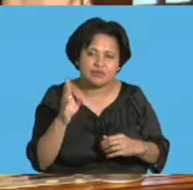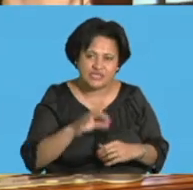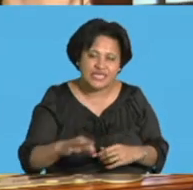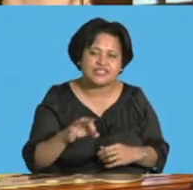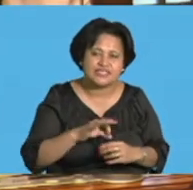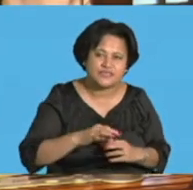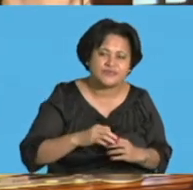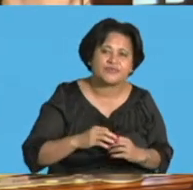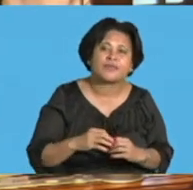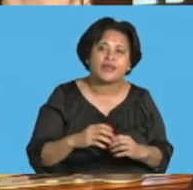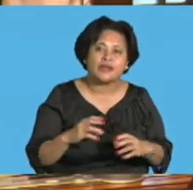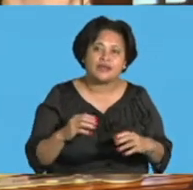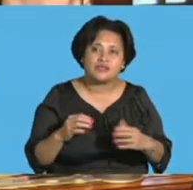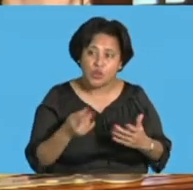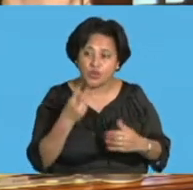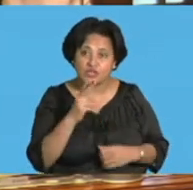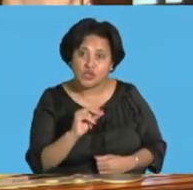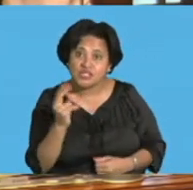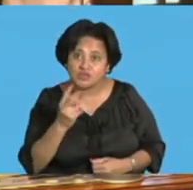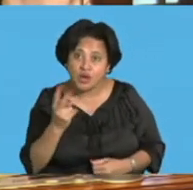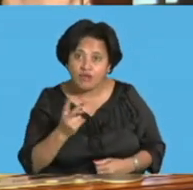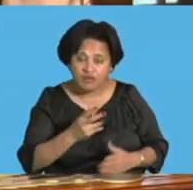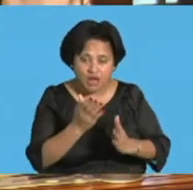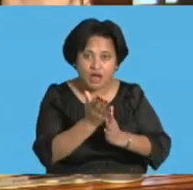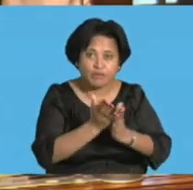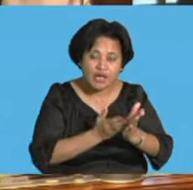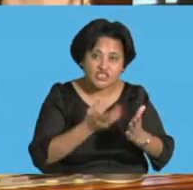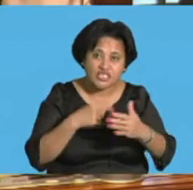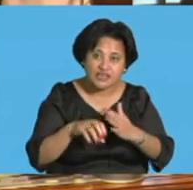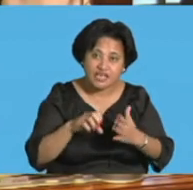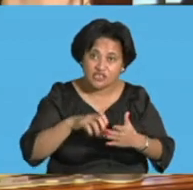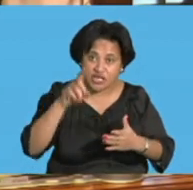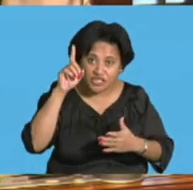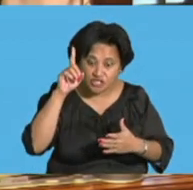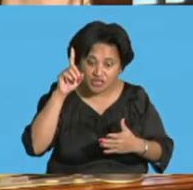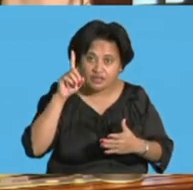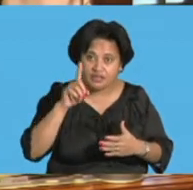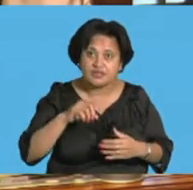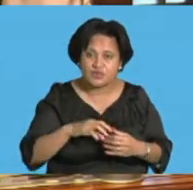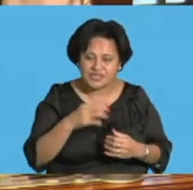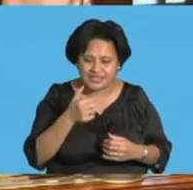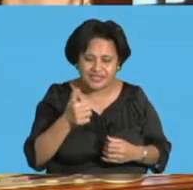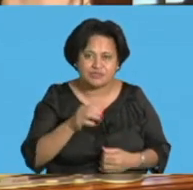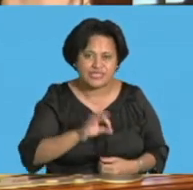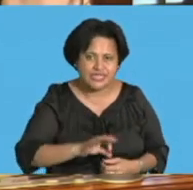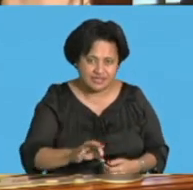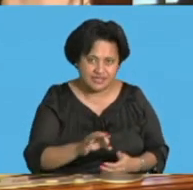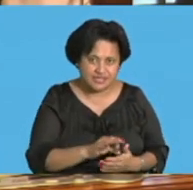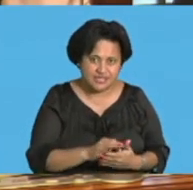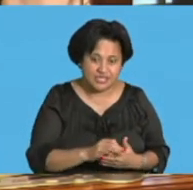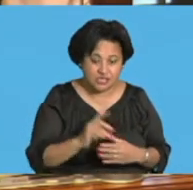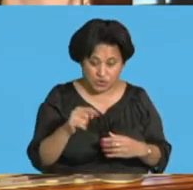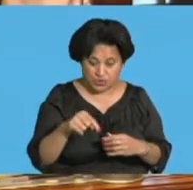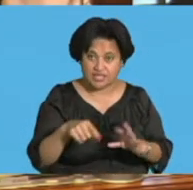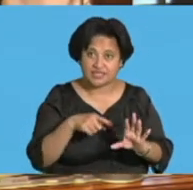education. Mr. Speaker, in 2012, our budget for the education sector was 15% of our public expenditure. In this current financial